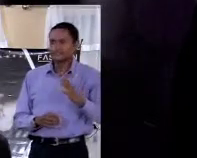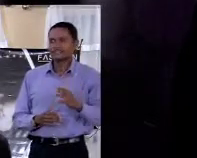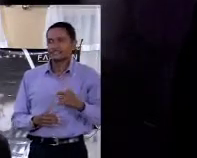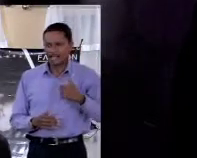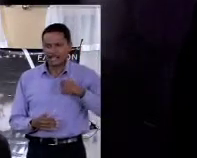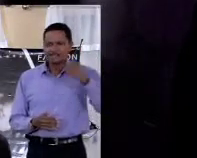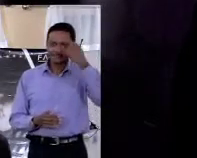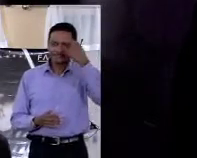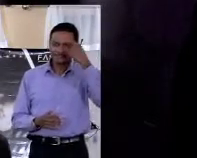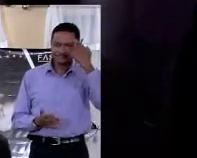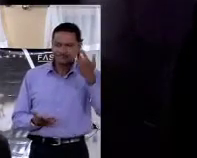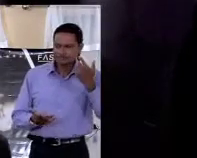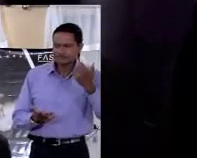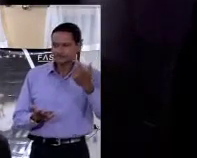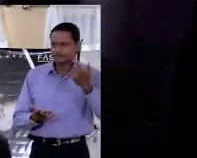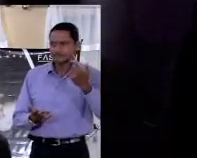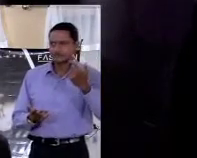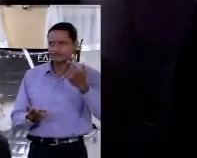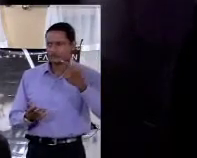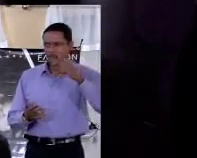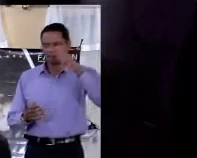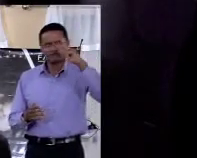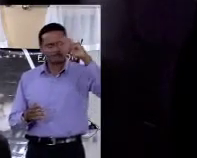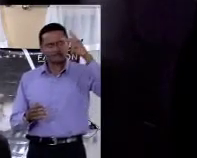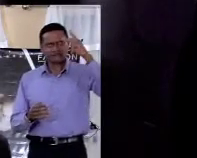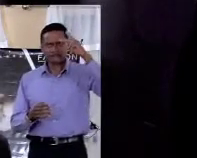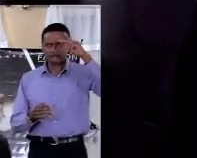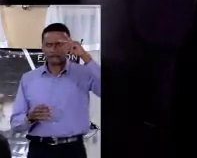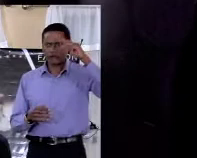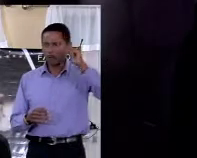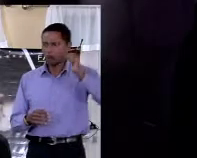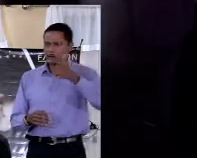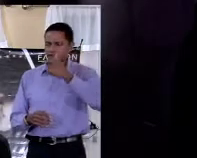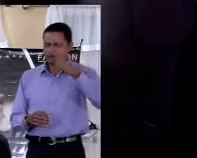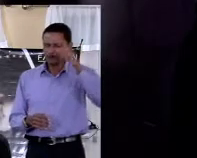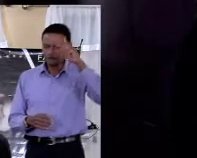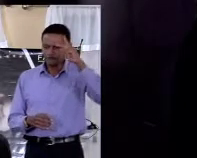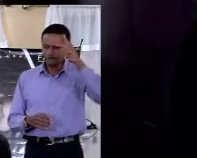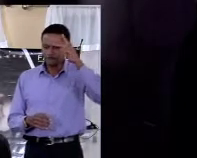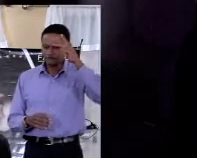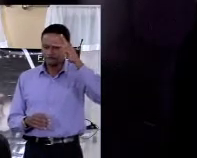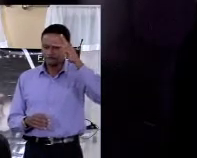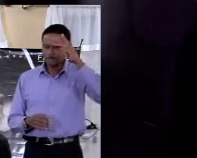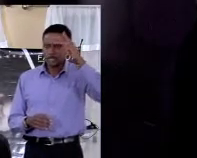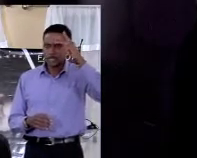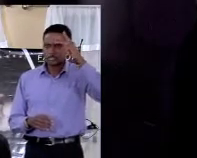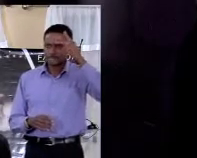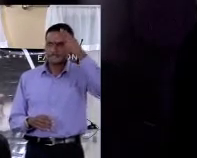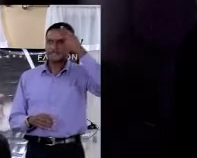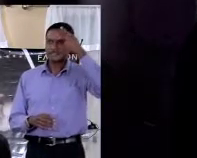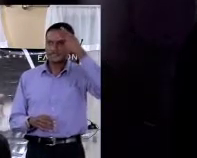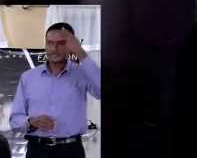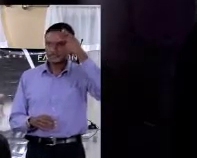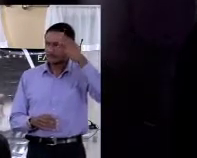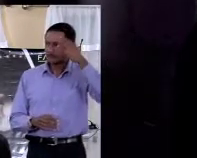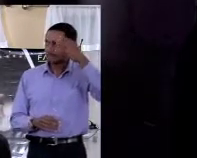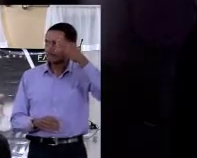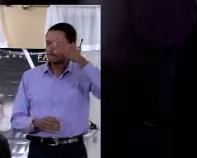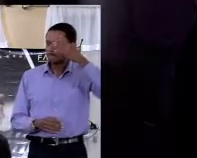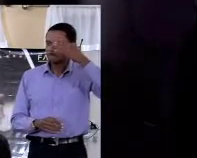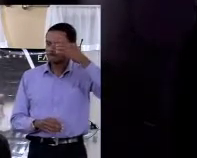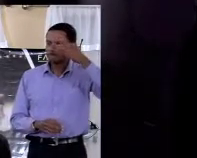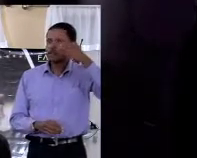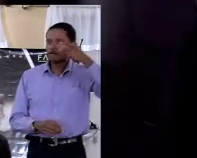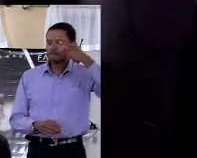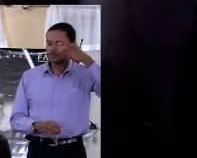philosophy that we come under. And that umbrella perspective has to be what I have been calling